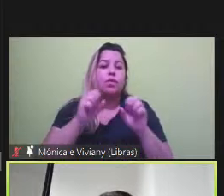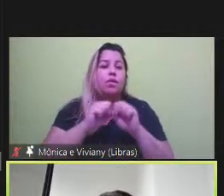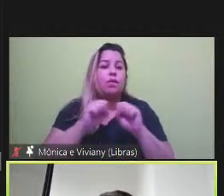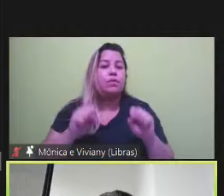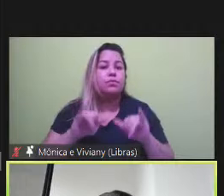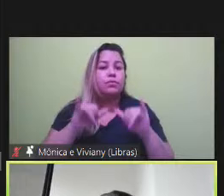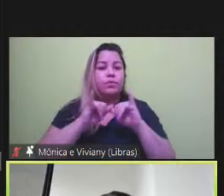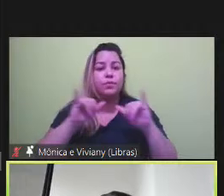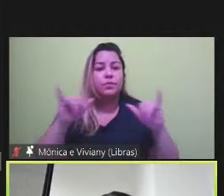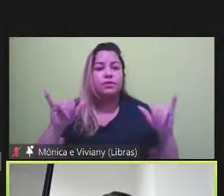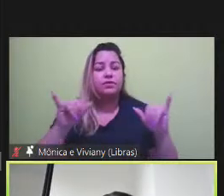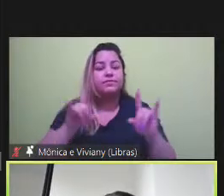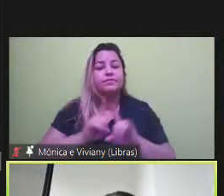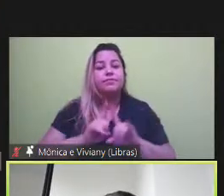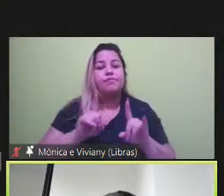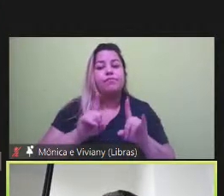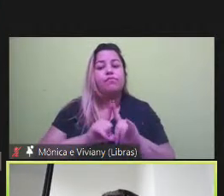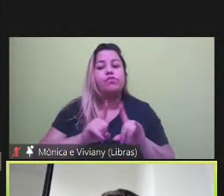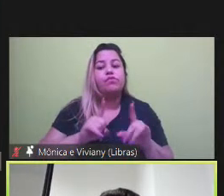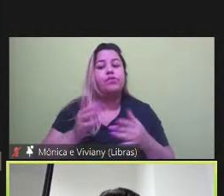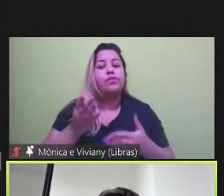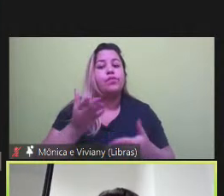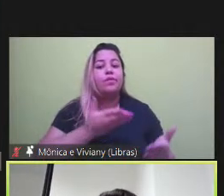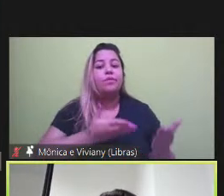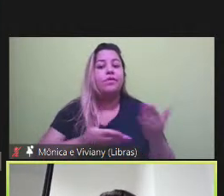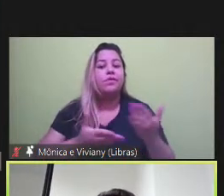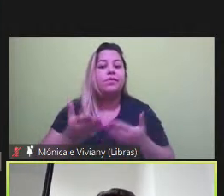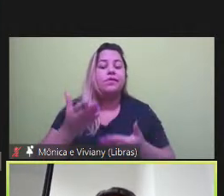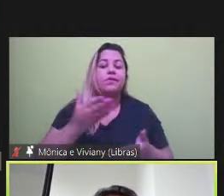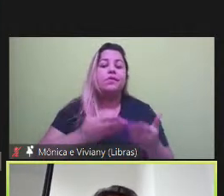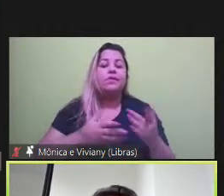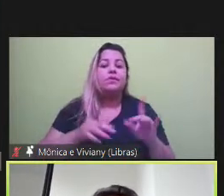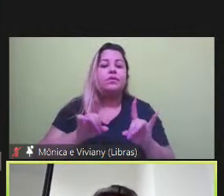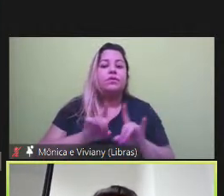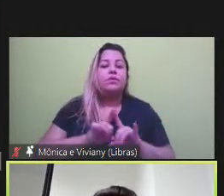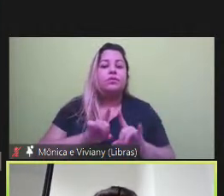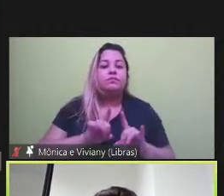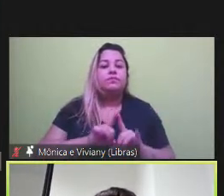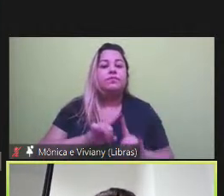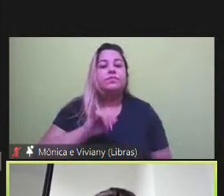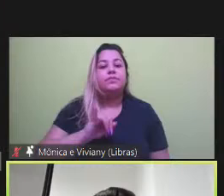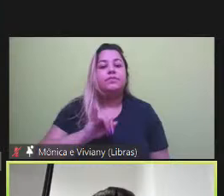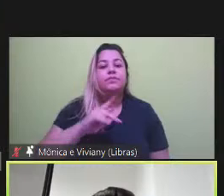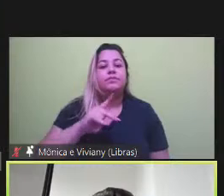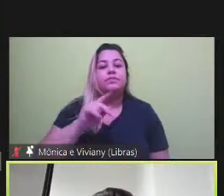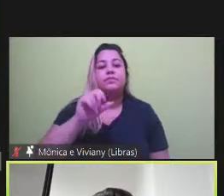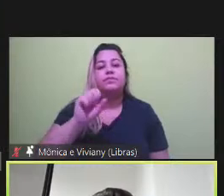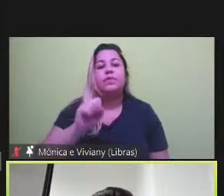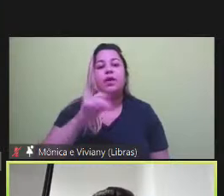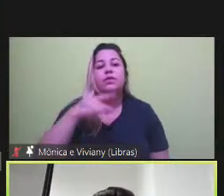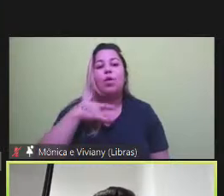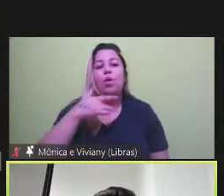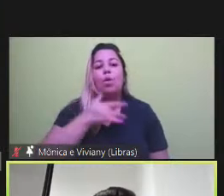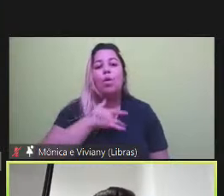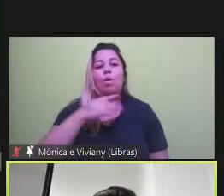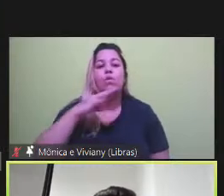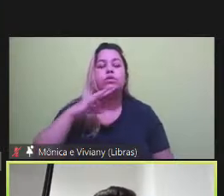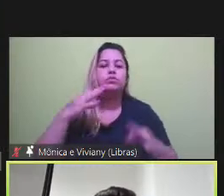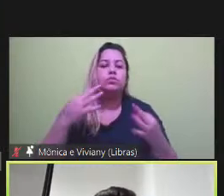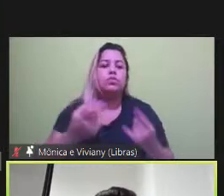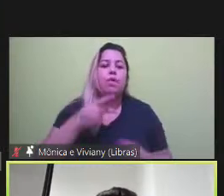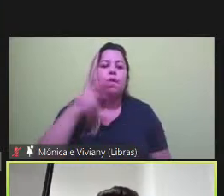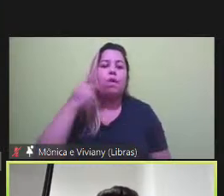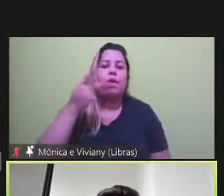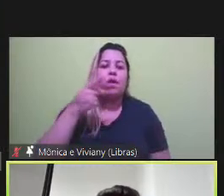to information systems and the model of intervention between different sectors. And associated with